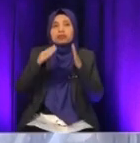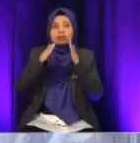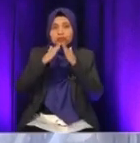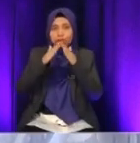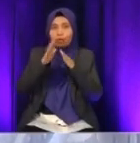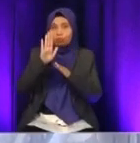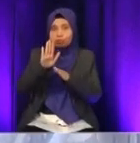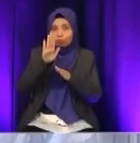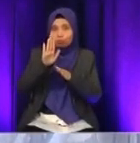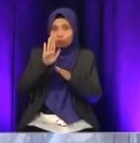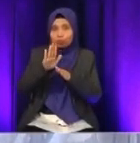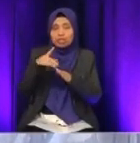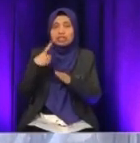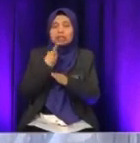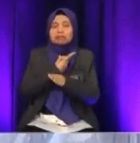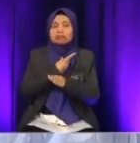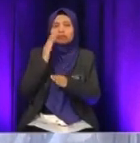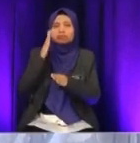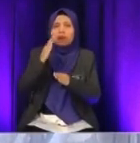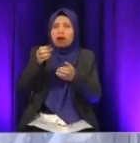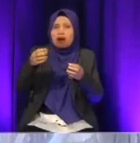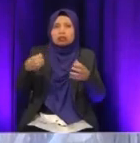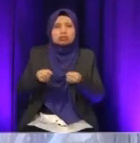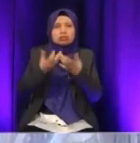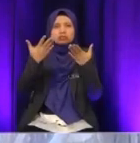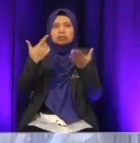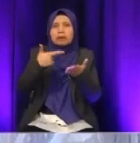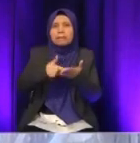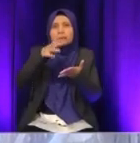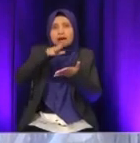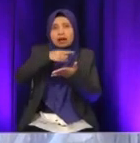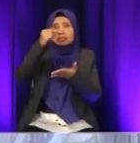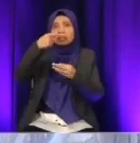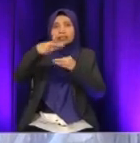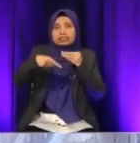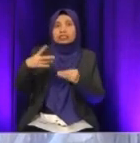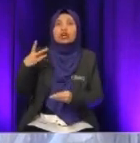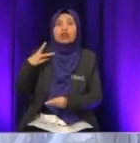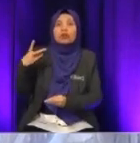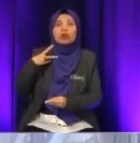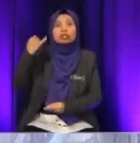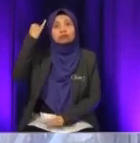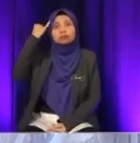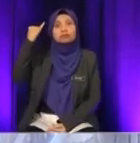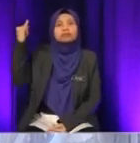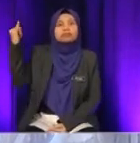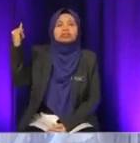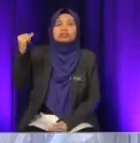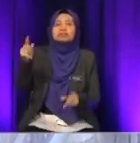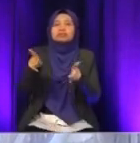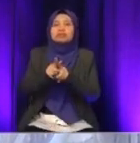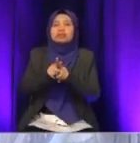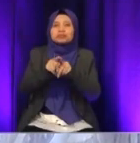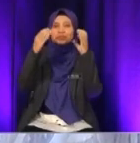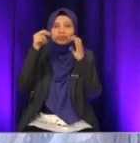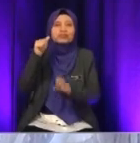tight, okay, because we are going to be learning and understanding a lot more about a volunteering aspiration together with our teacher here. So